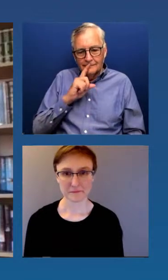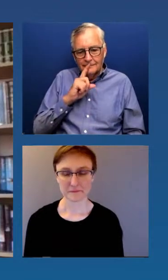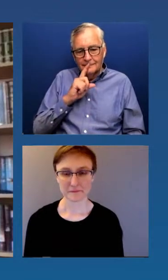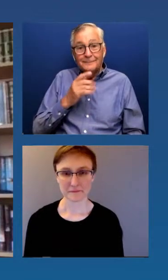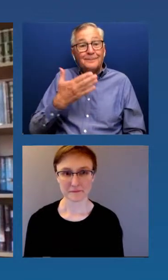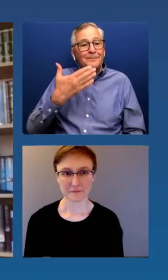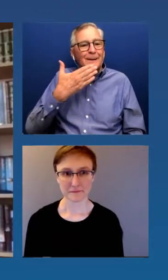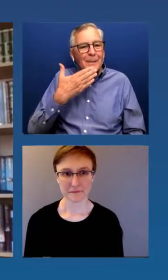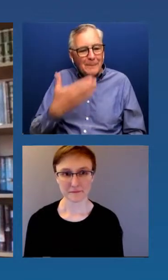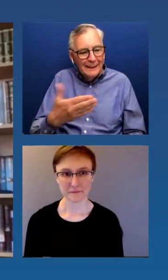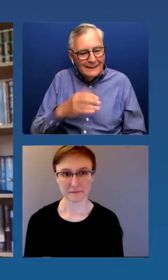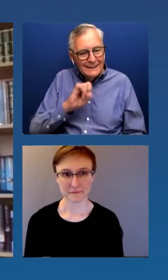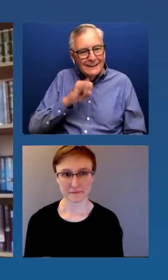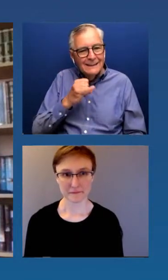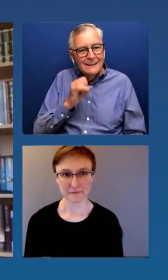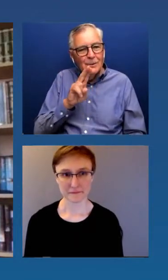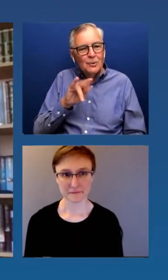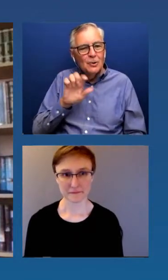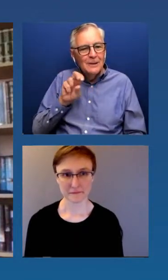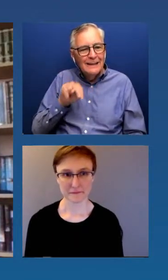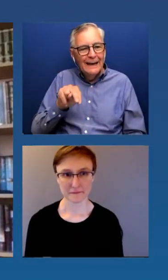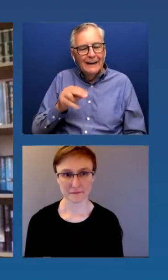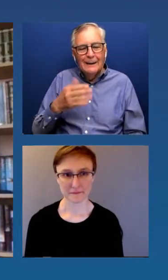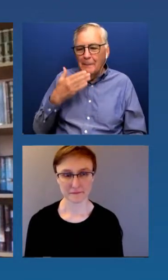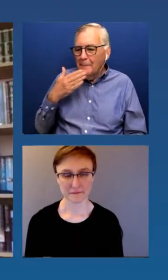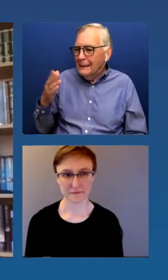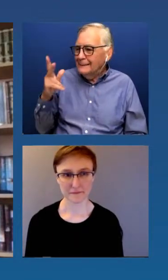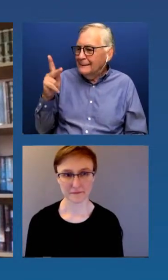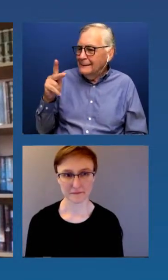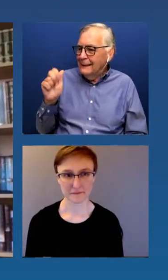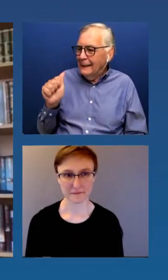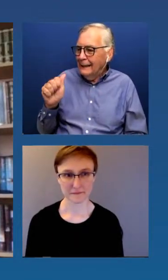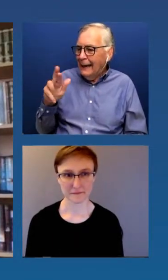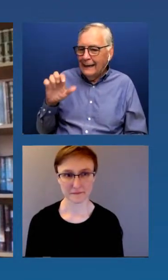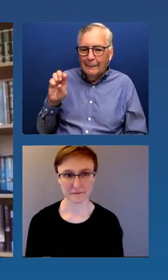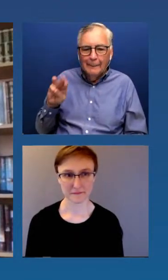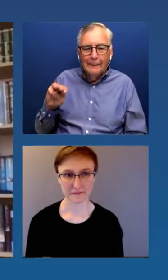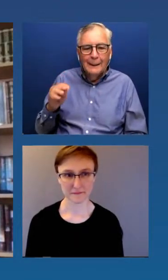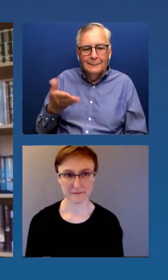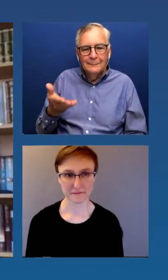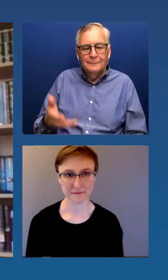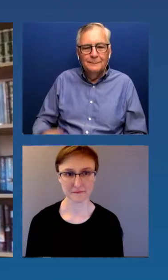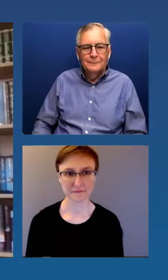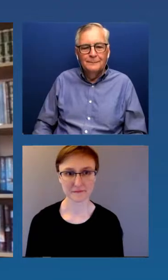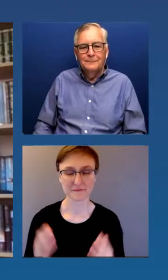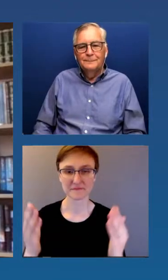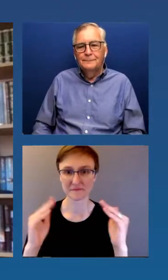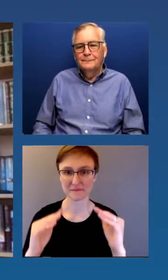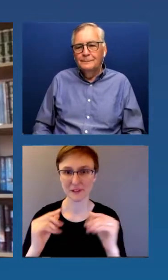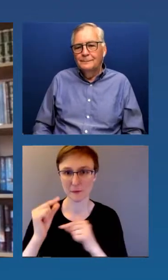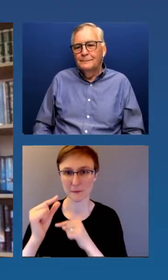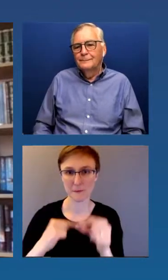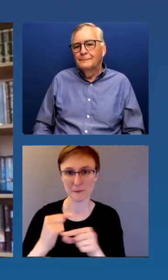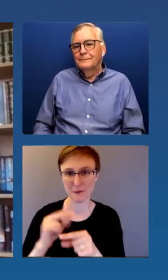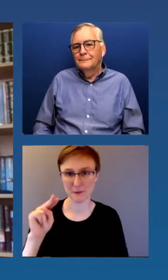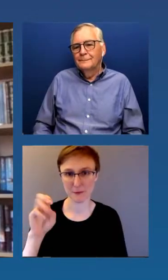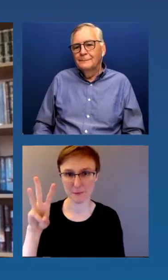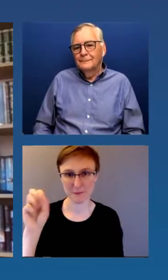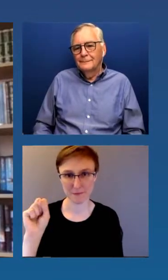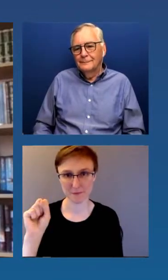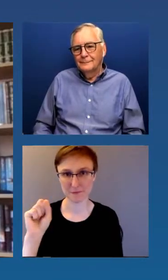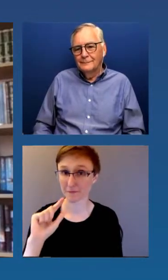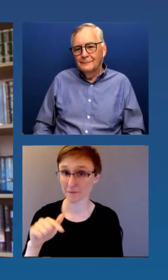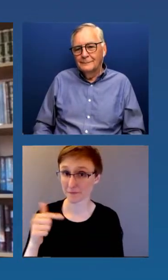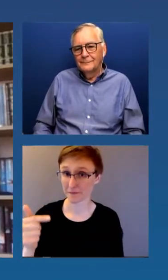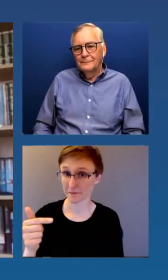Merci beaucoup, Julien. Merci, Karim. I will now move over to Craig Lord with Global News. Craig? Thanks